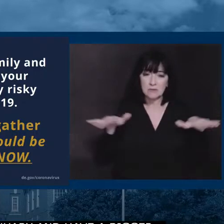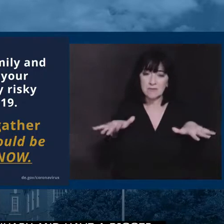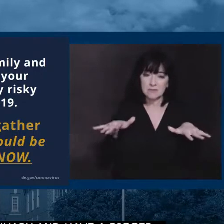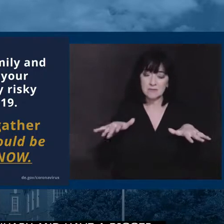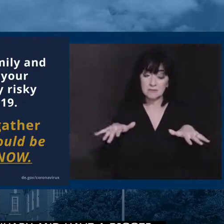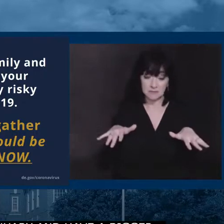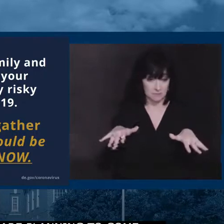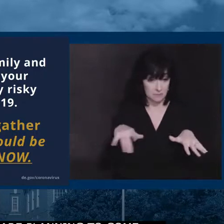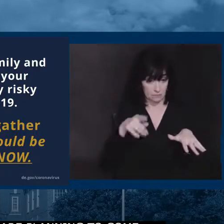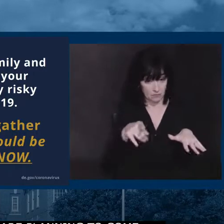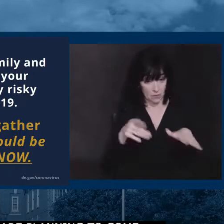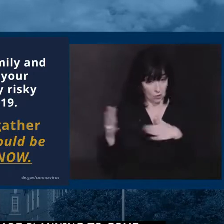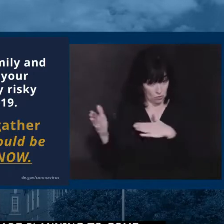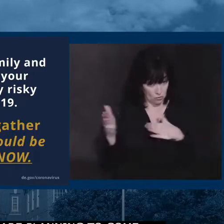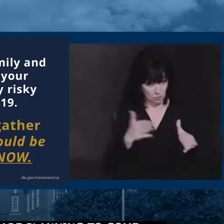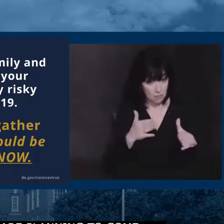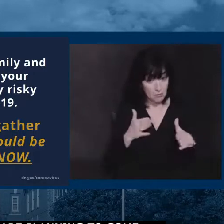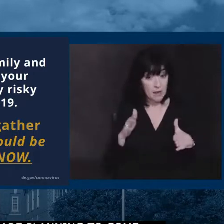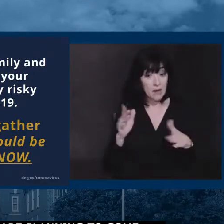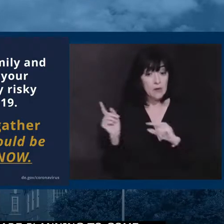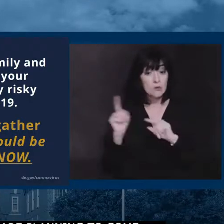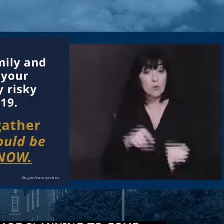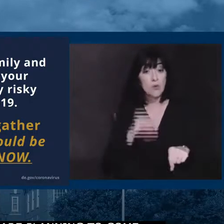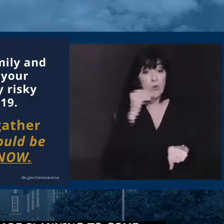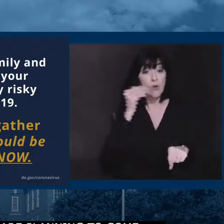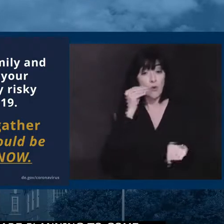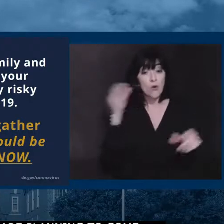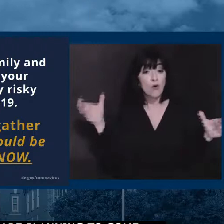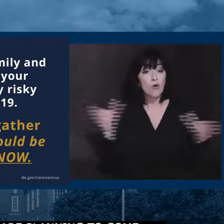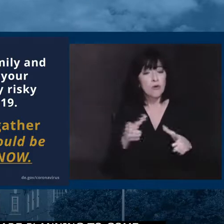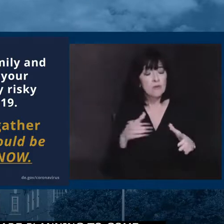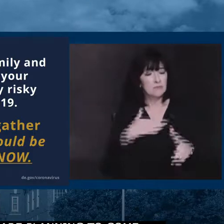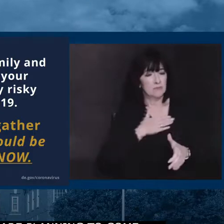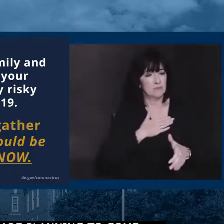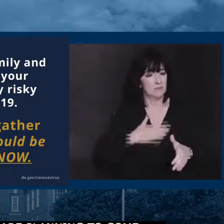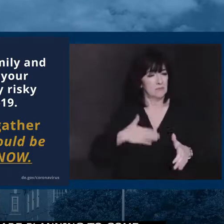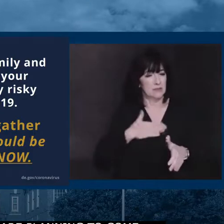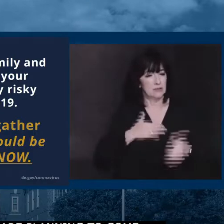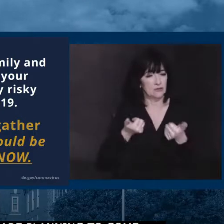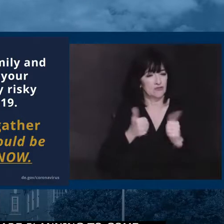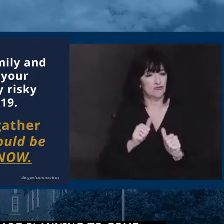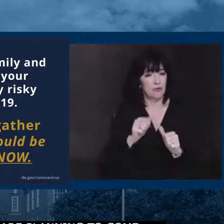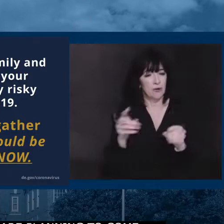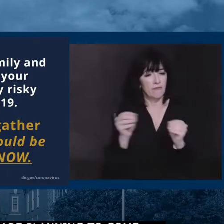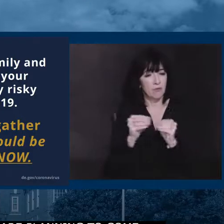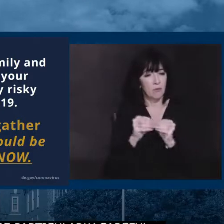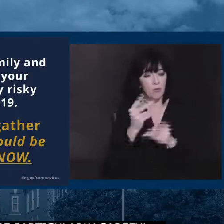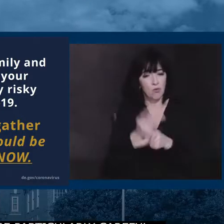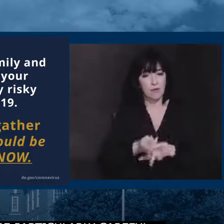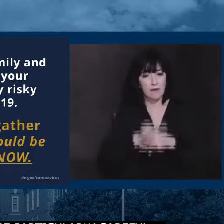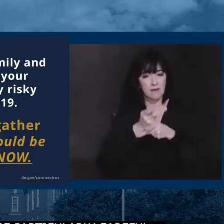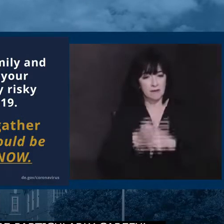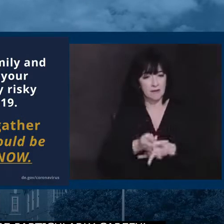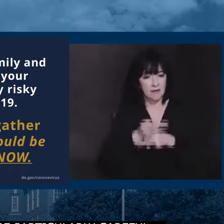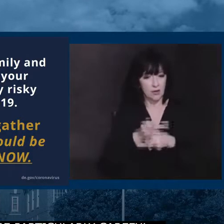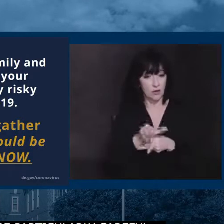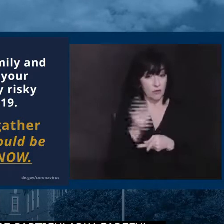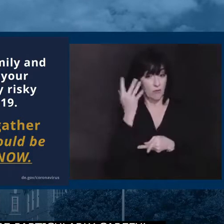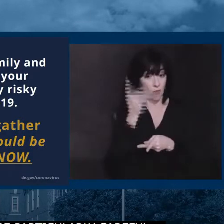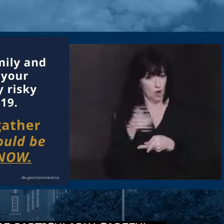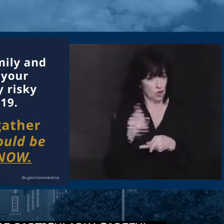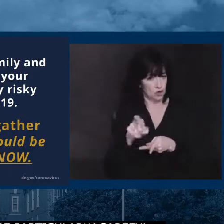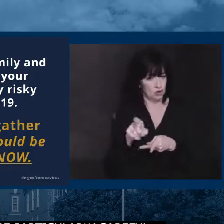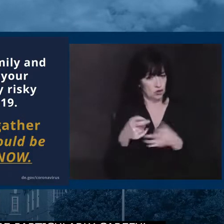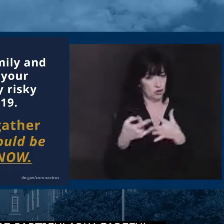you be particularly careful about who you interact with on that quarantining period before